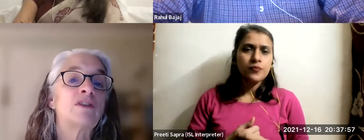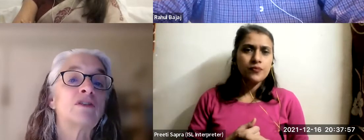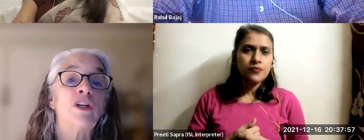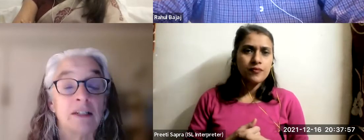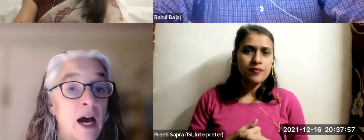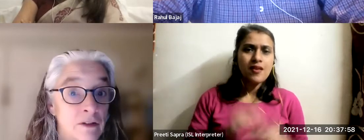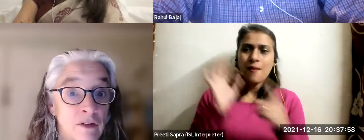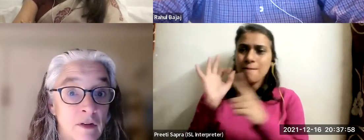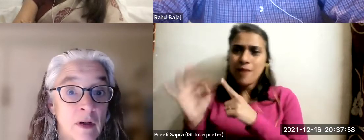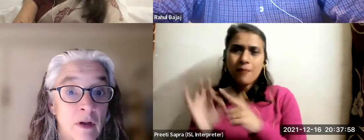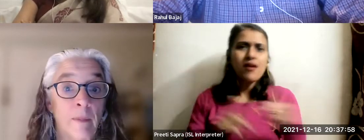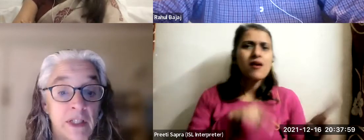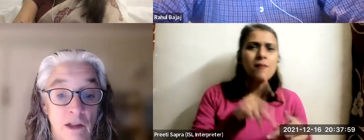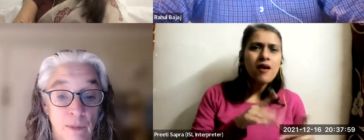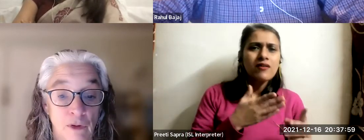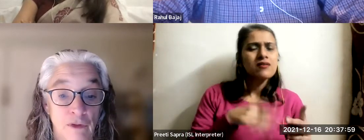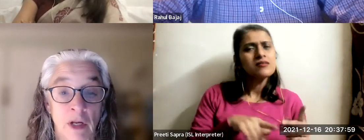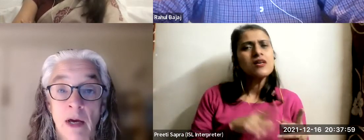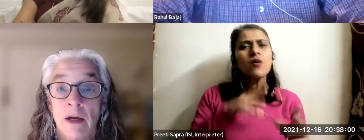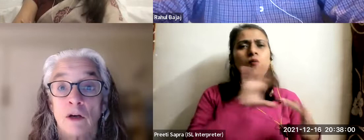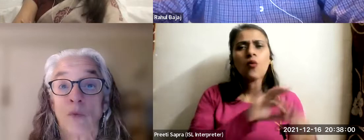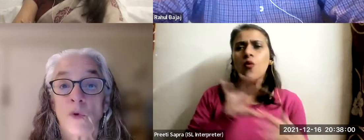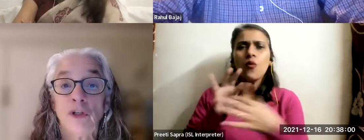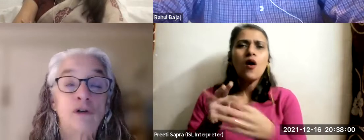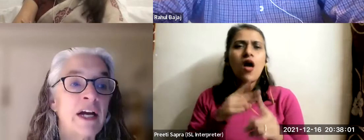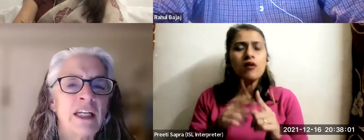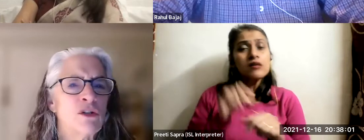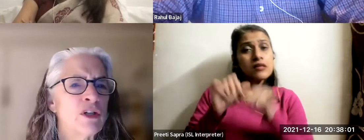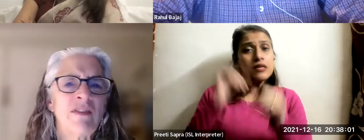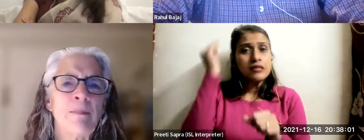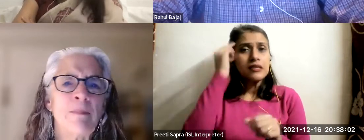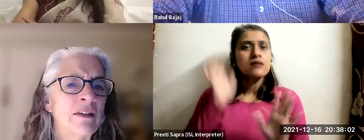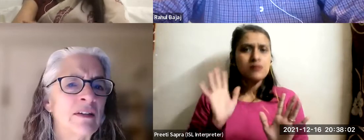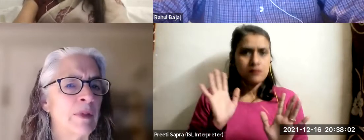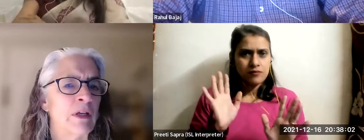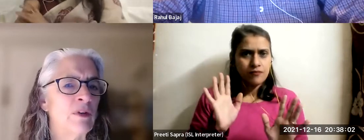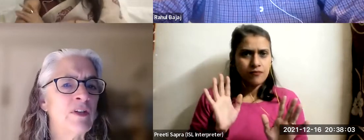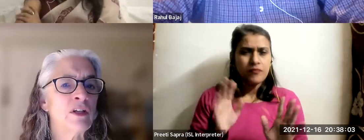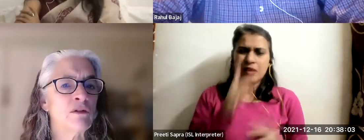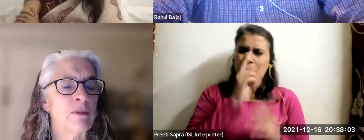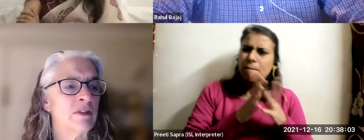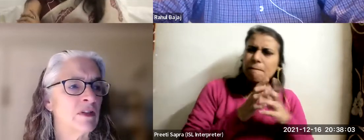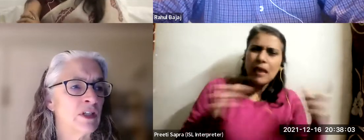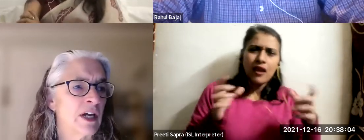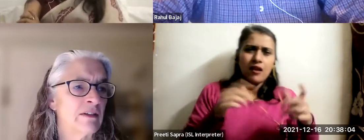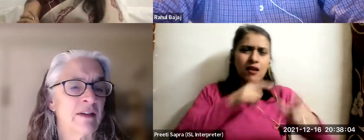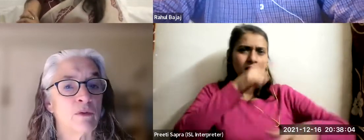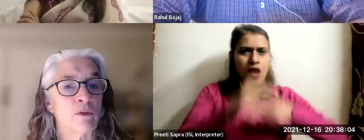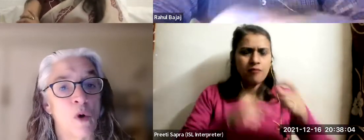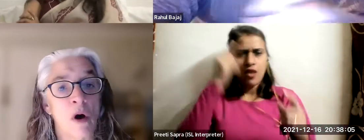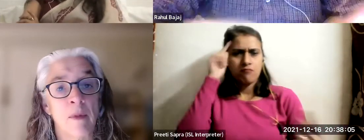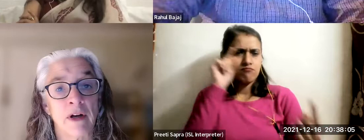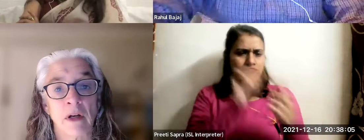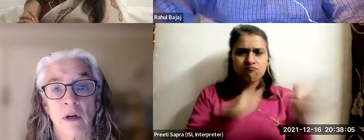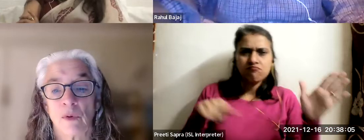know what's going to entice a particular person. When you're writing to even the biggest company, we've done agreements in the United States